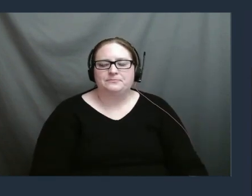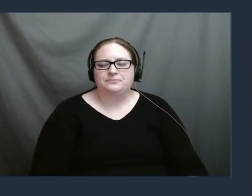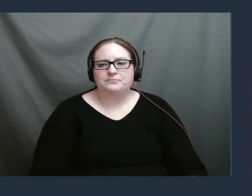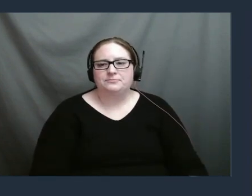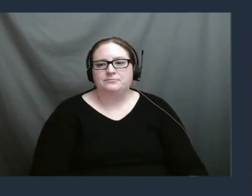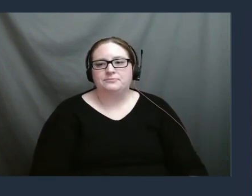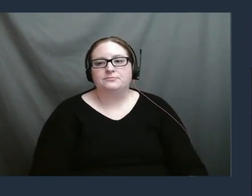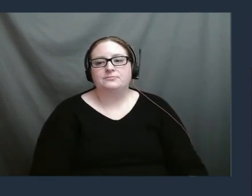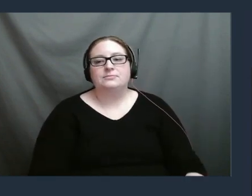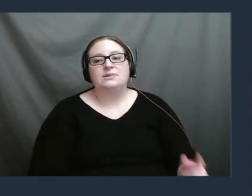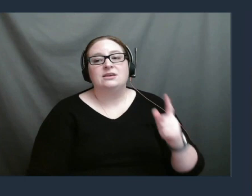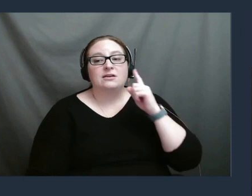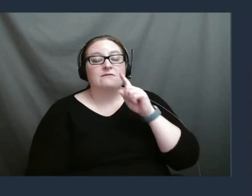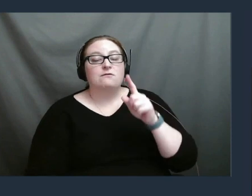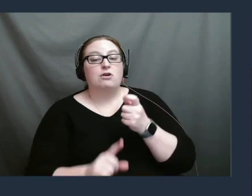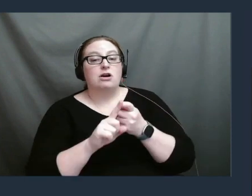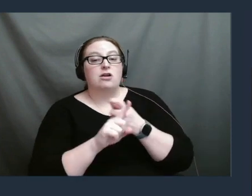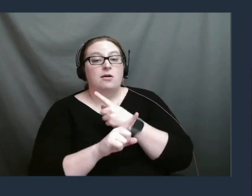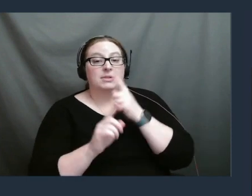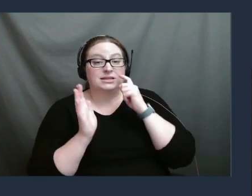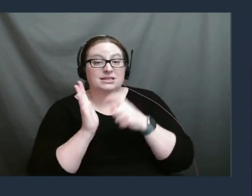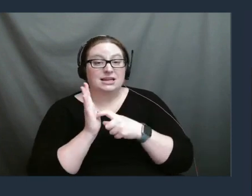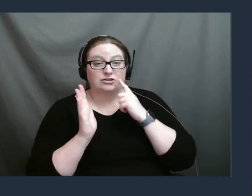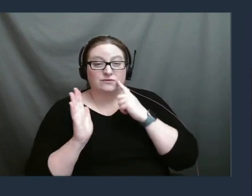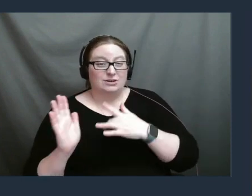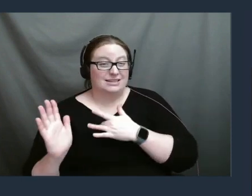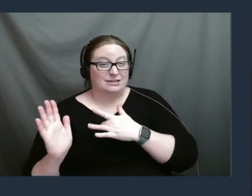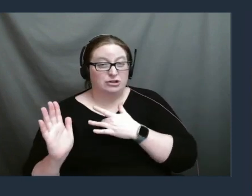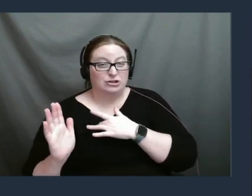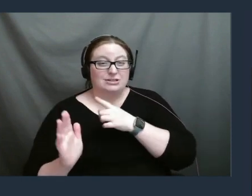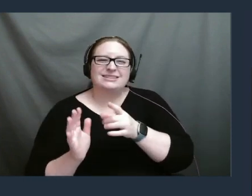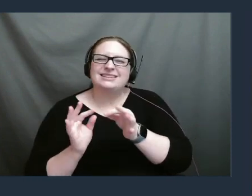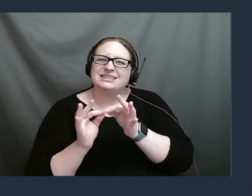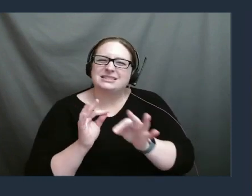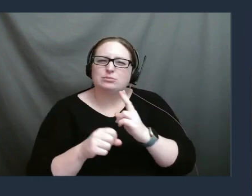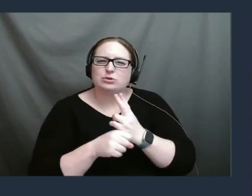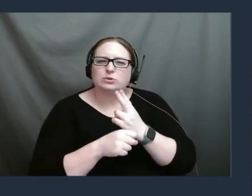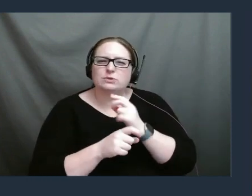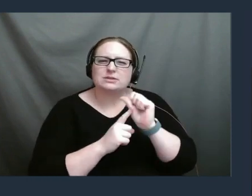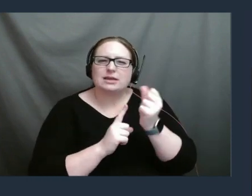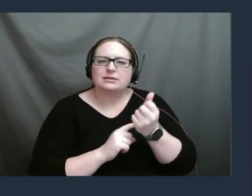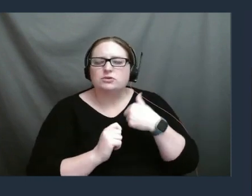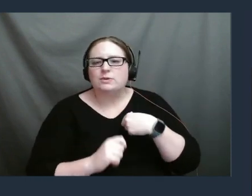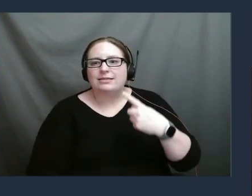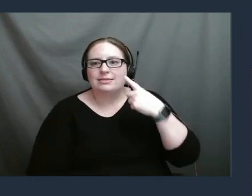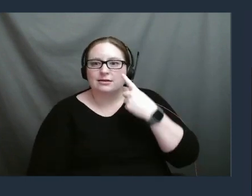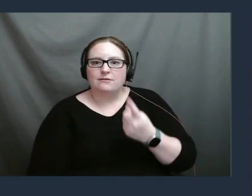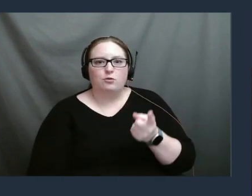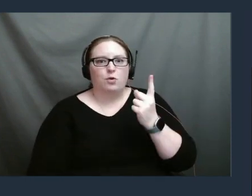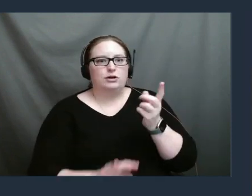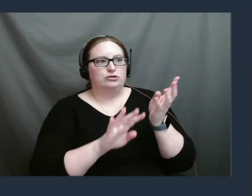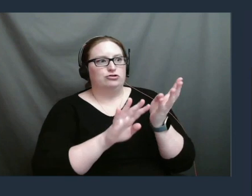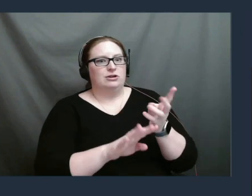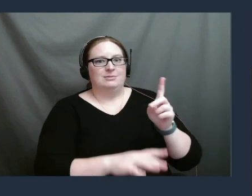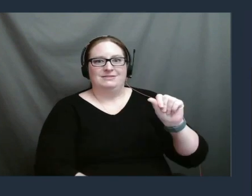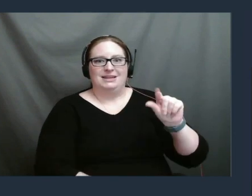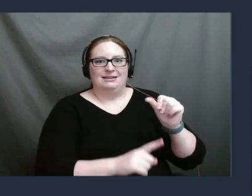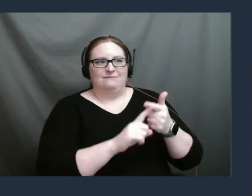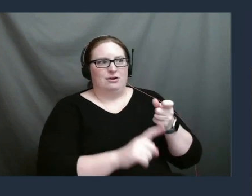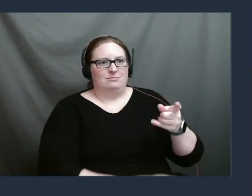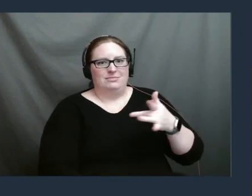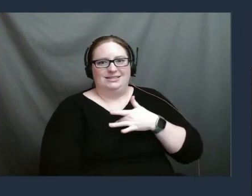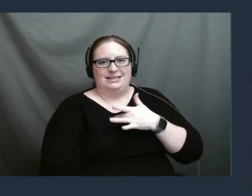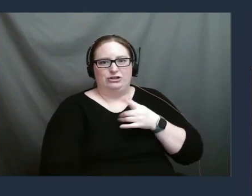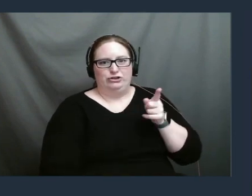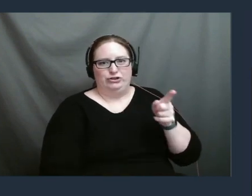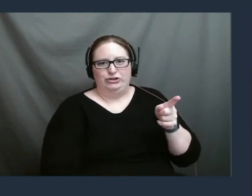For anomaly detection from sensors, this is a fairly simple use case where you can think of a single stream of data from a sensor. The goal is to